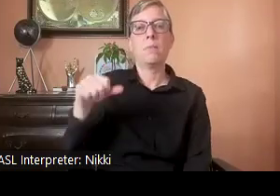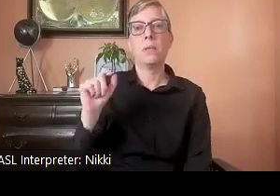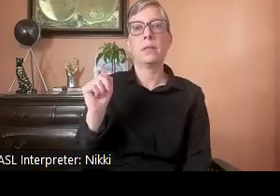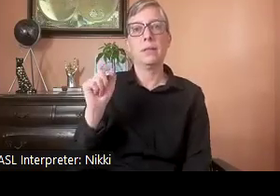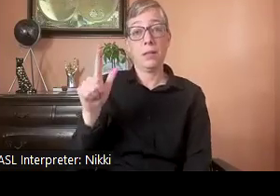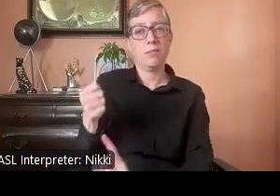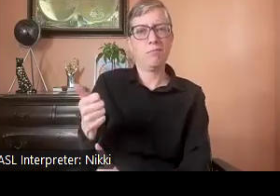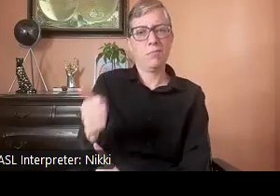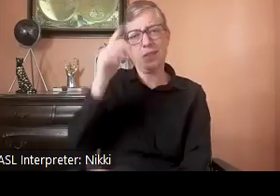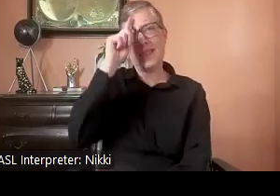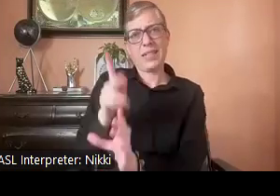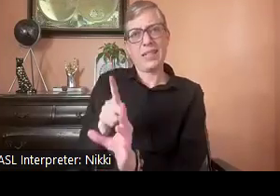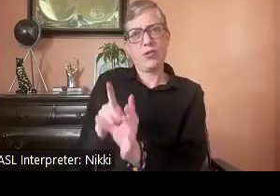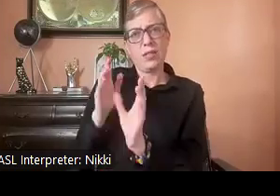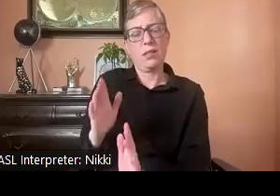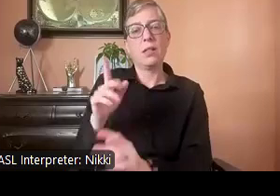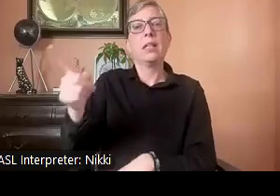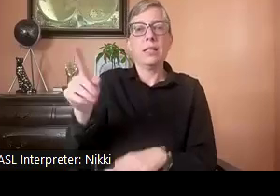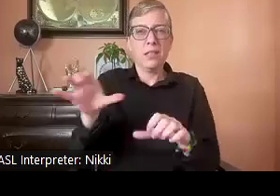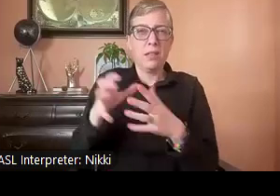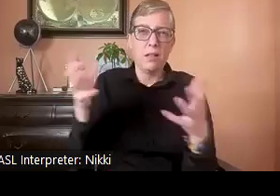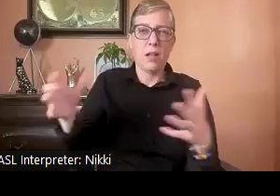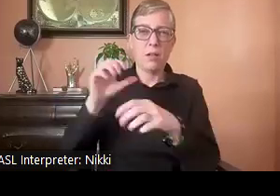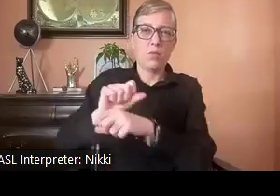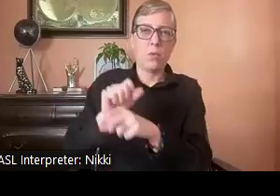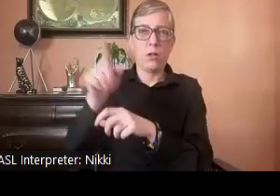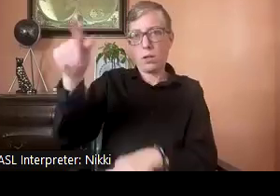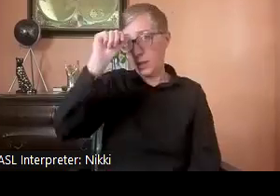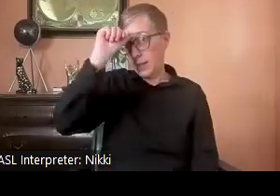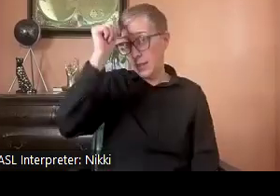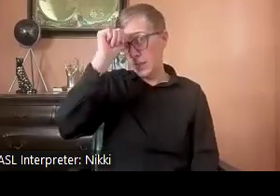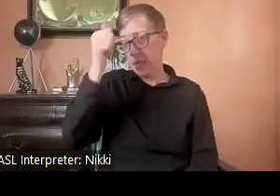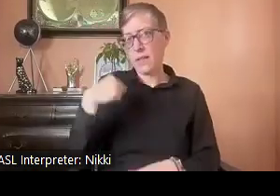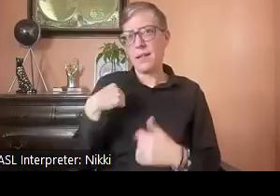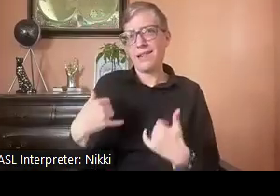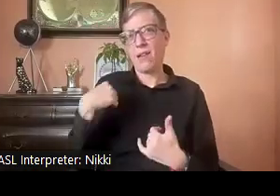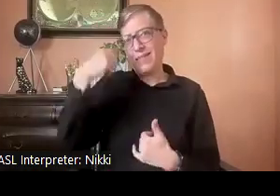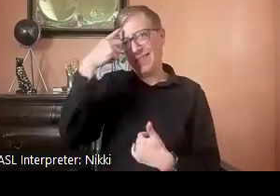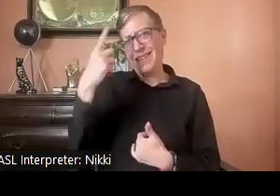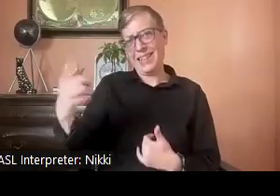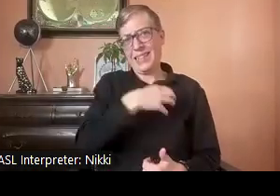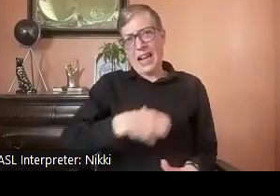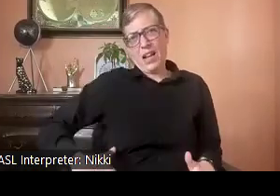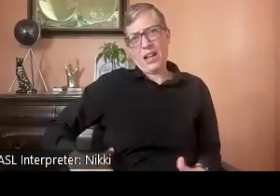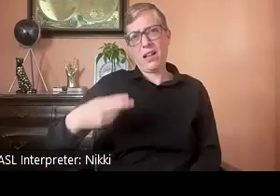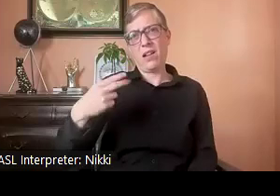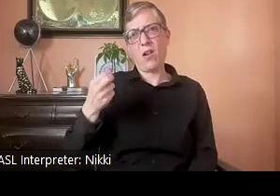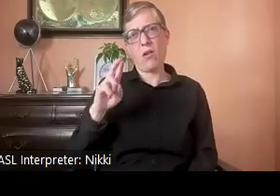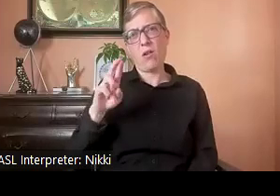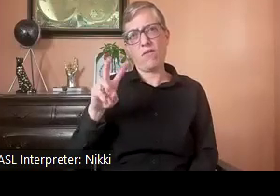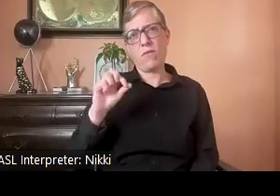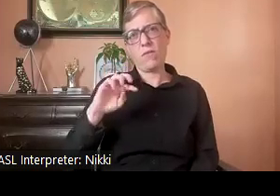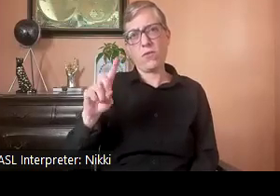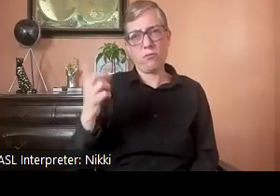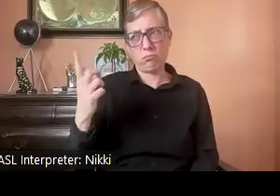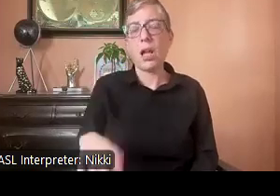work, and he did a lot of work in India, and then he's done, I think he's at Harvard or somewhere in that area.